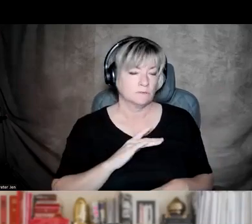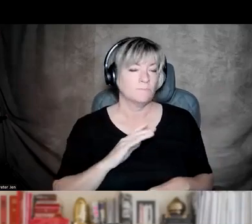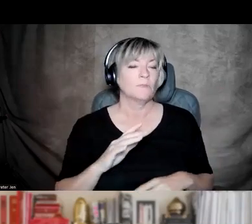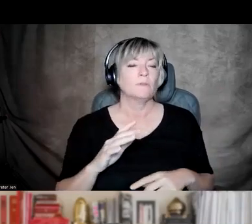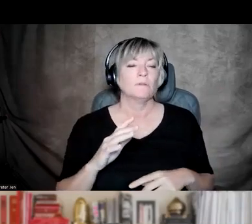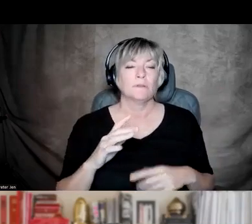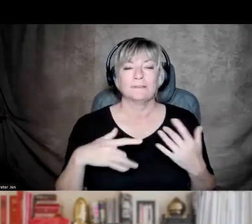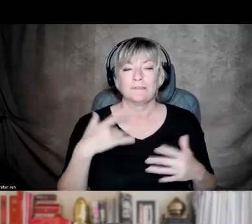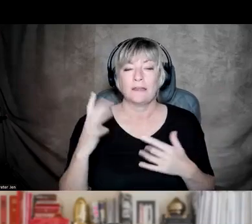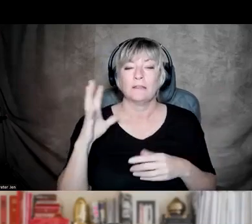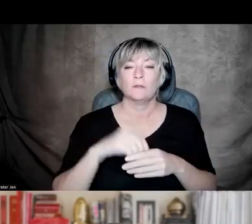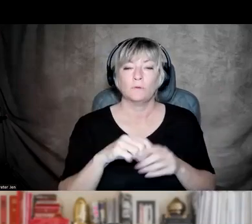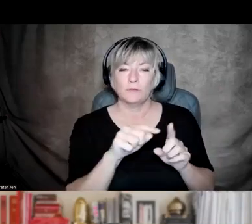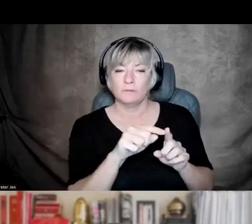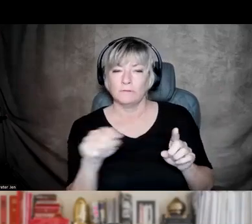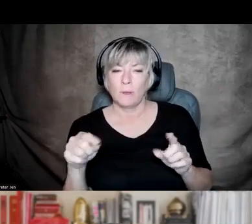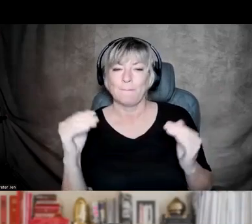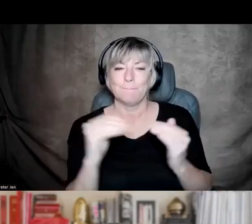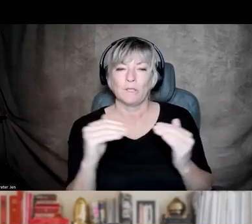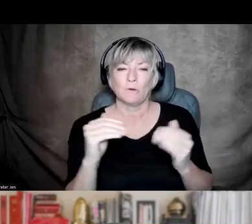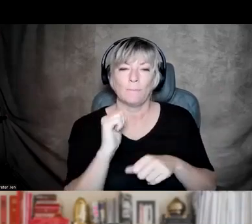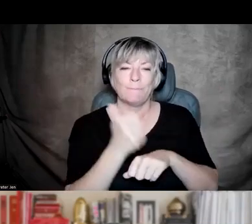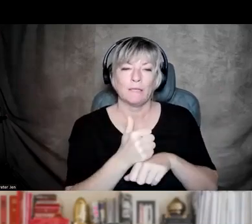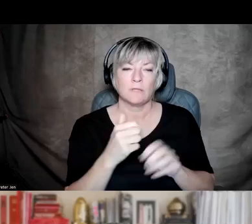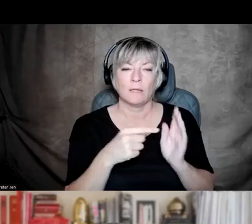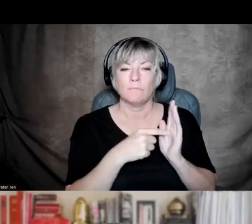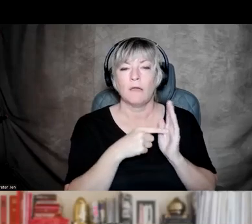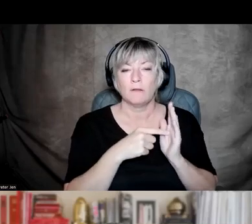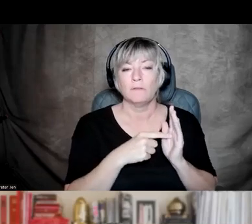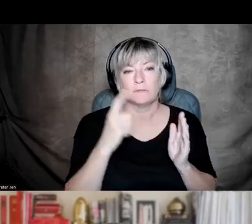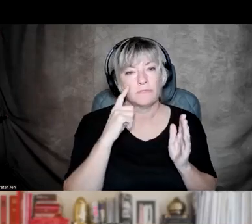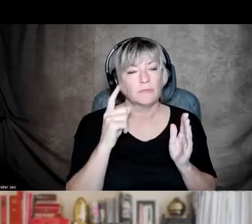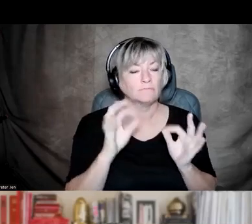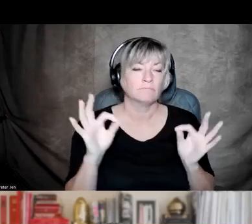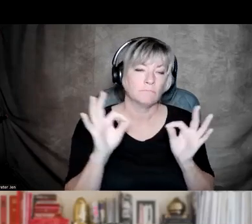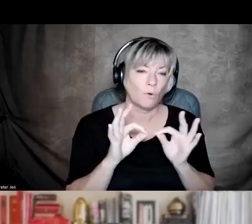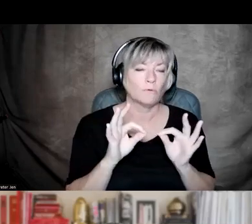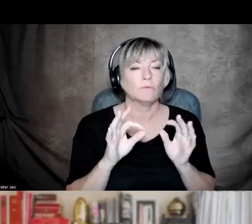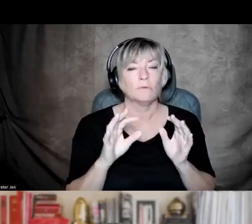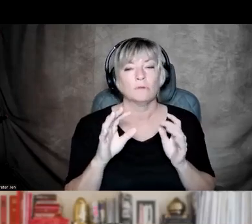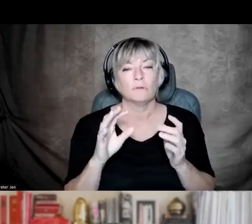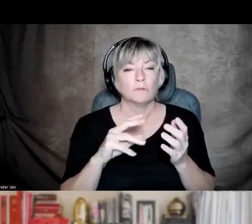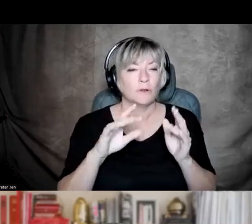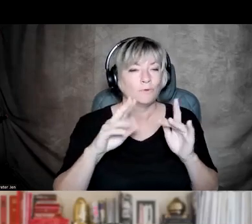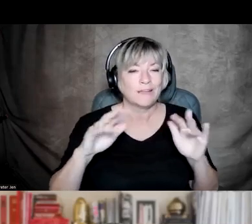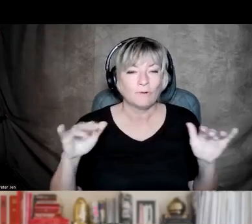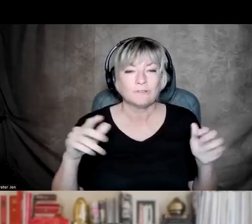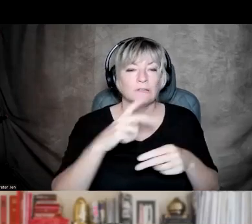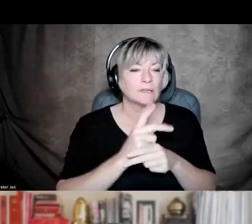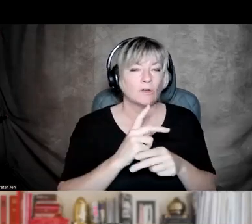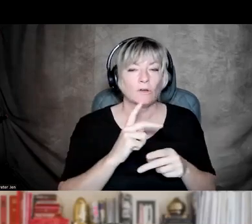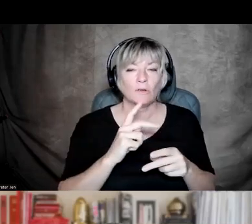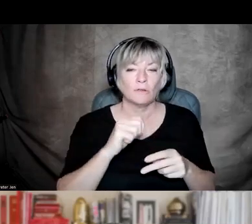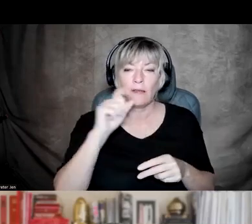that it included a line on peer-based models for mental health care. I think that's incredibly important when we're talking about diversity in care, to